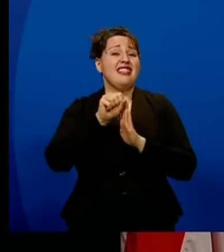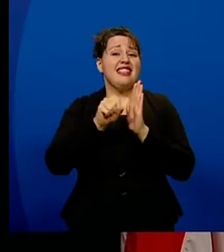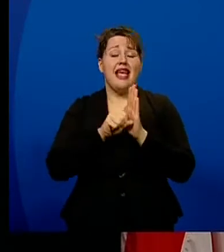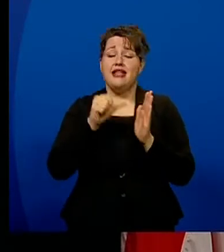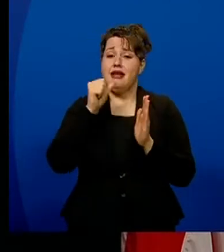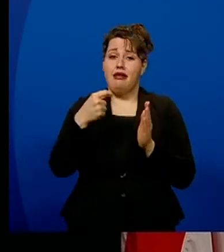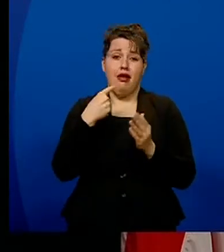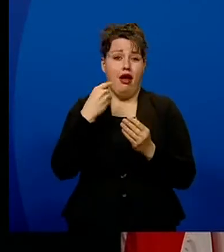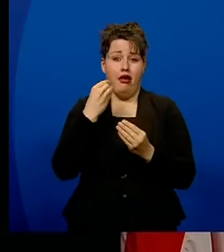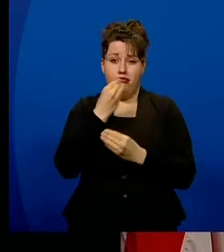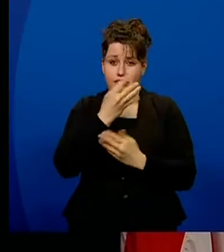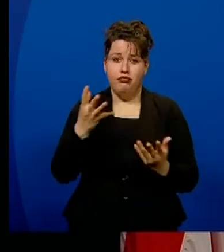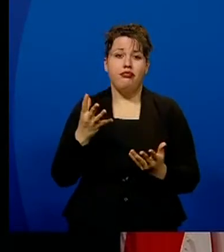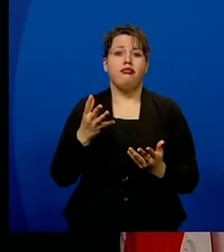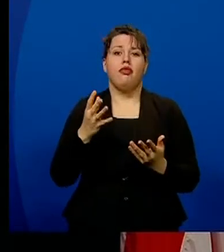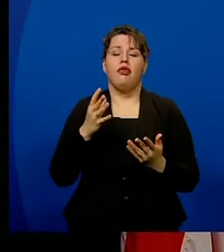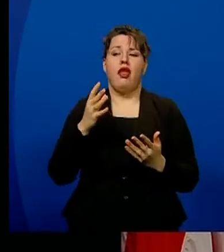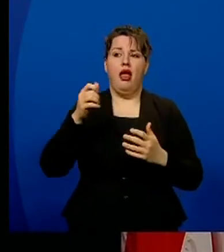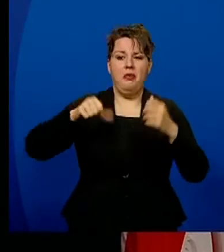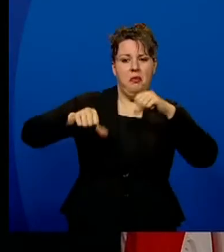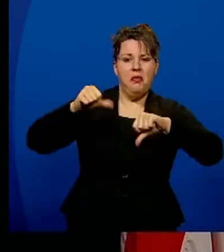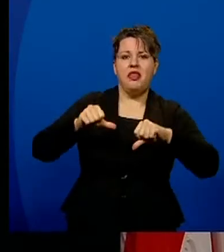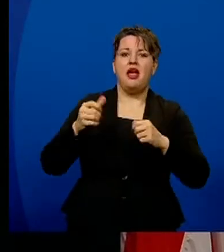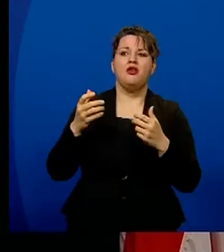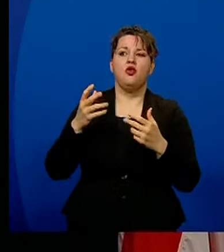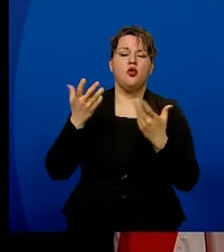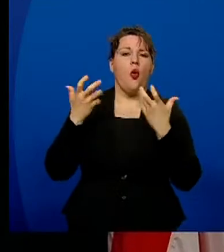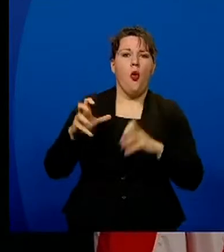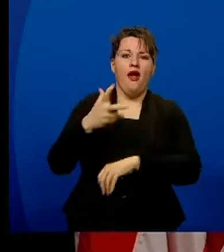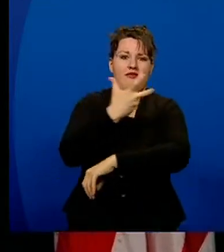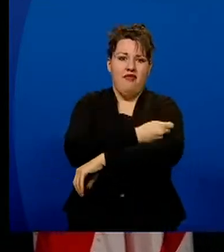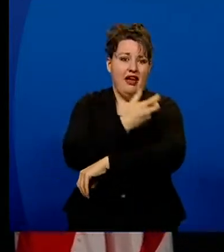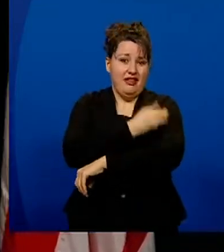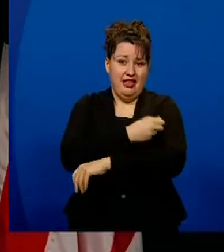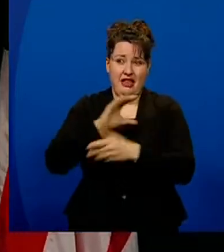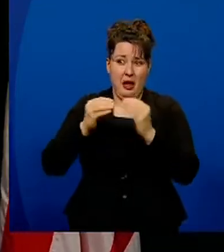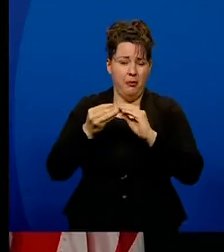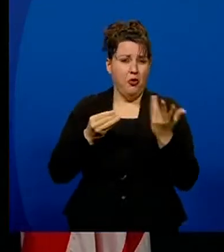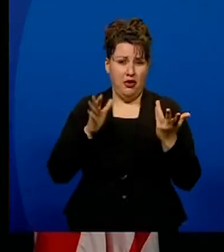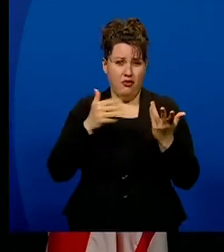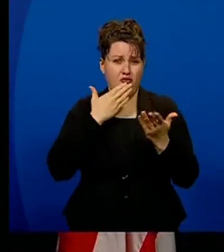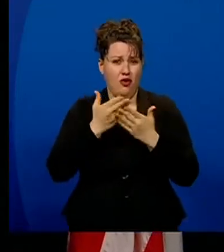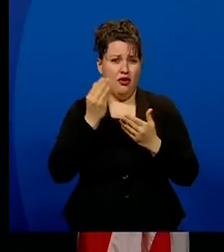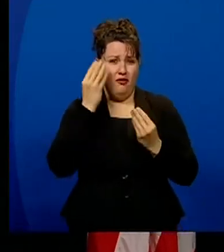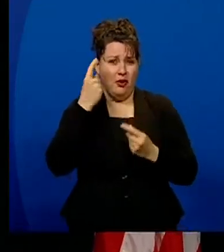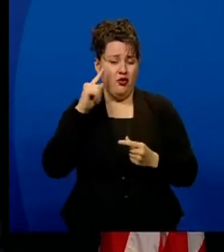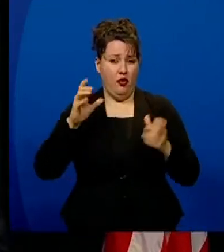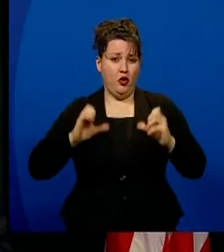privately run nursing homes? Wouldn't that be good information for consumers to have?